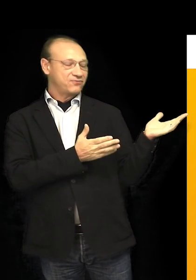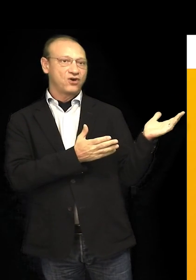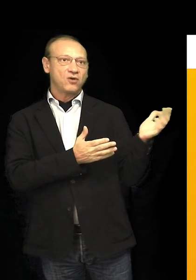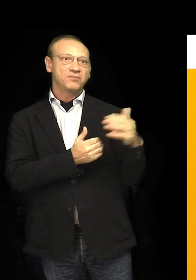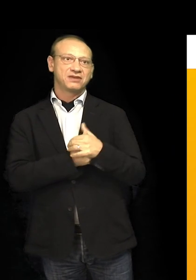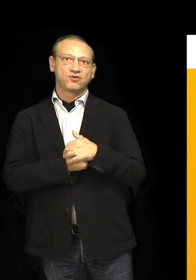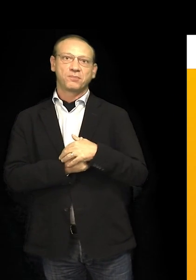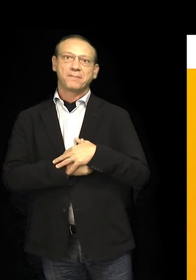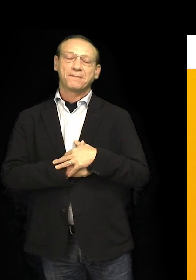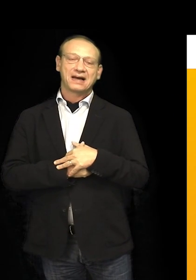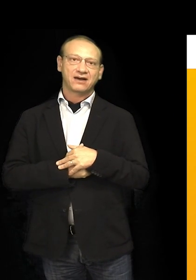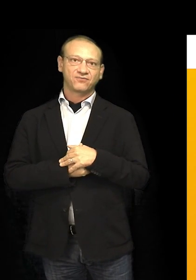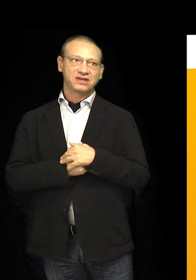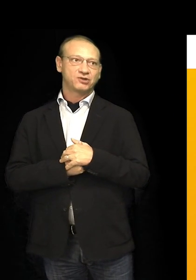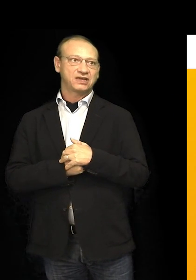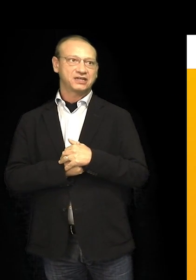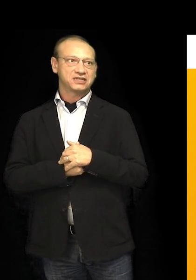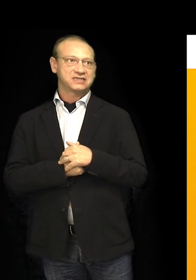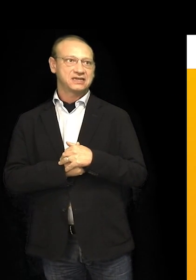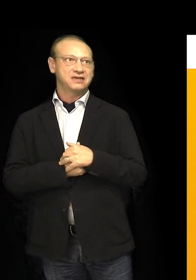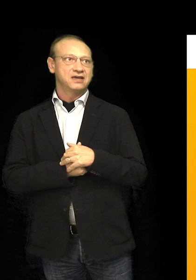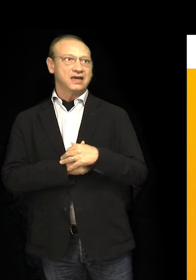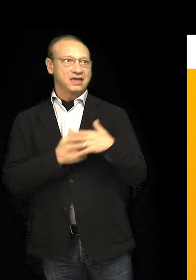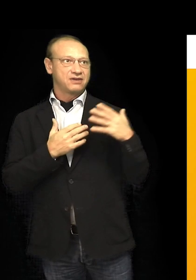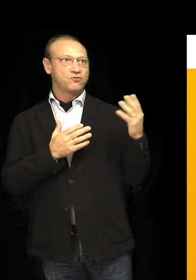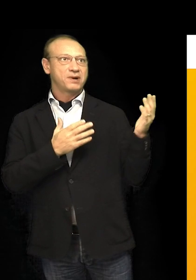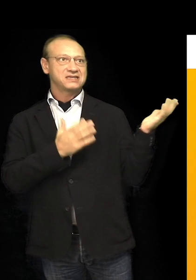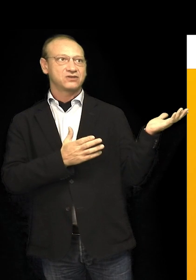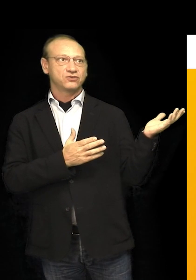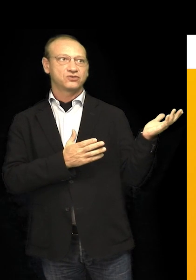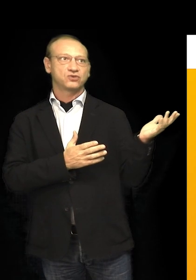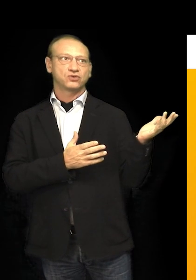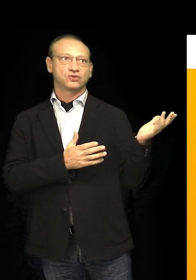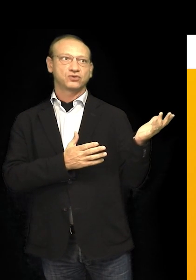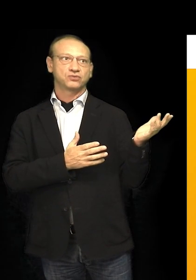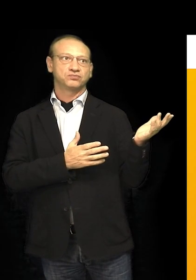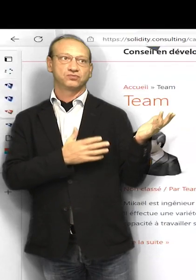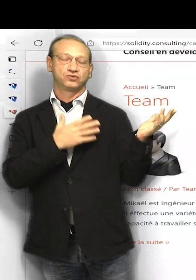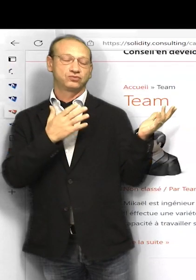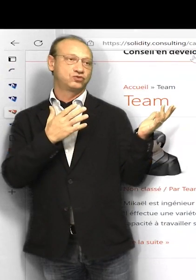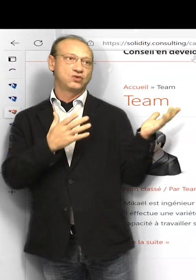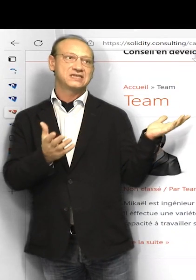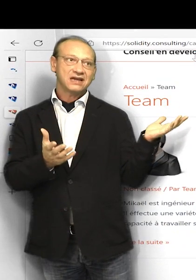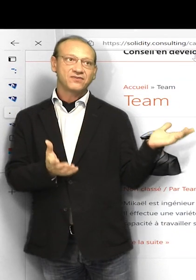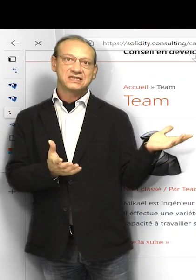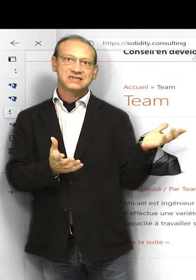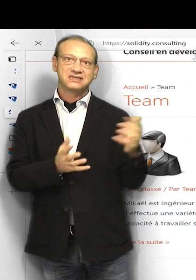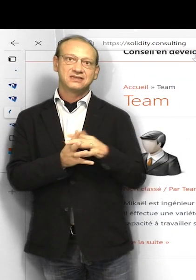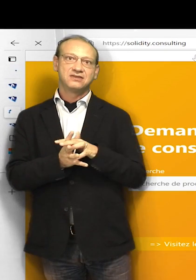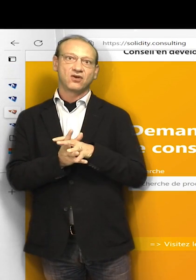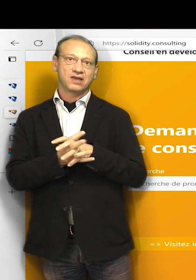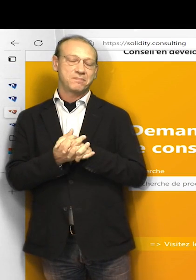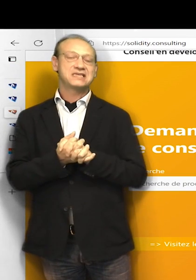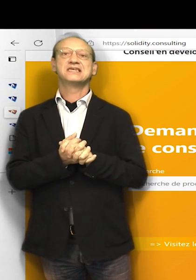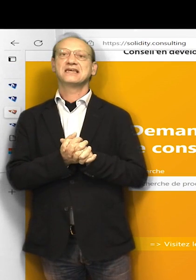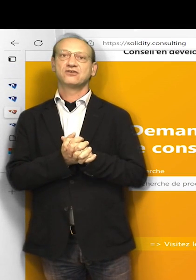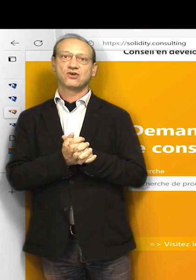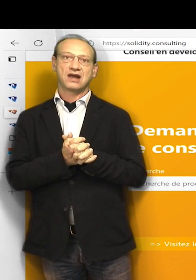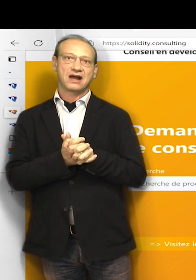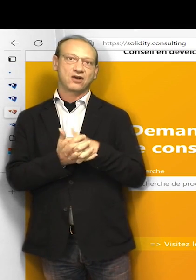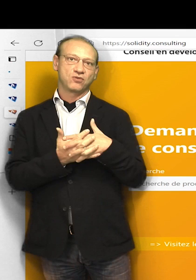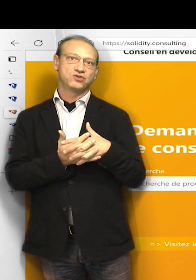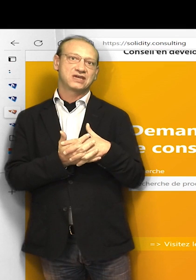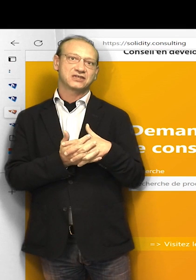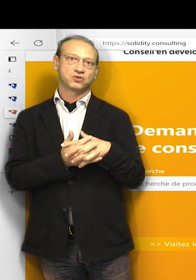Consulting. With this powerful tool, you can easily find and implement the right code for your project in just a few clicks.